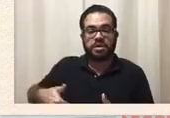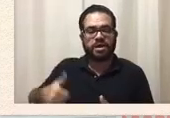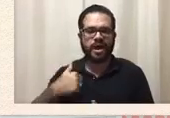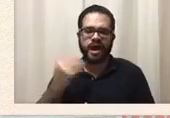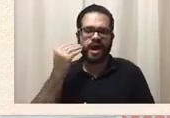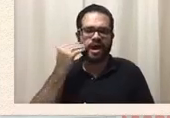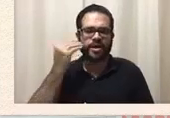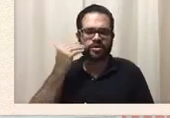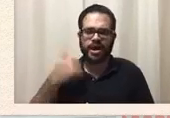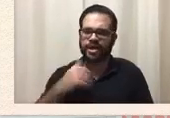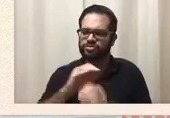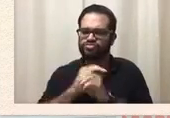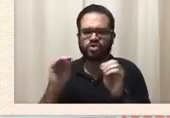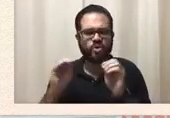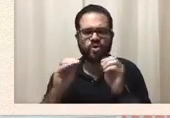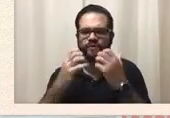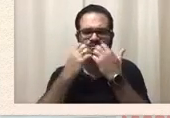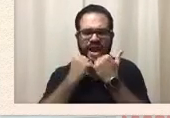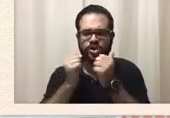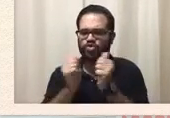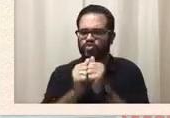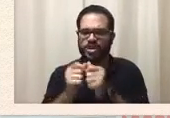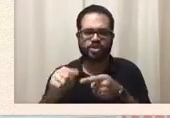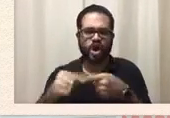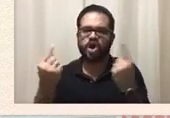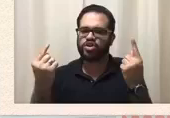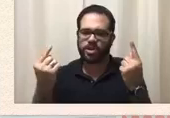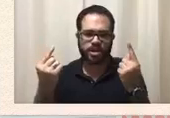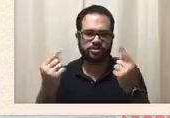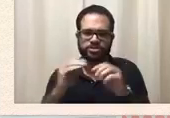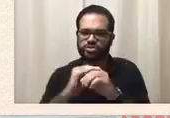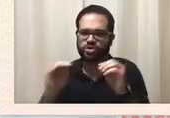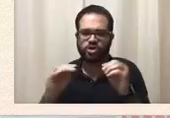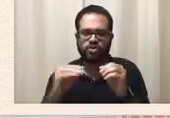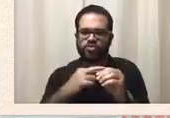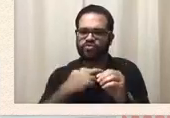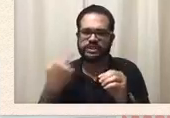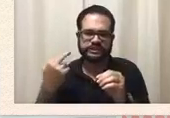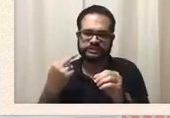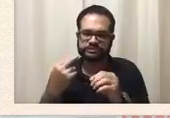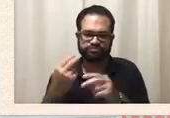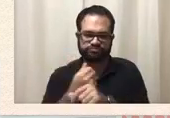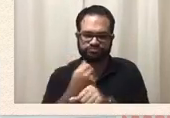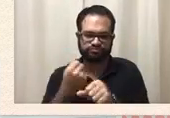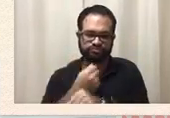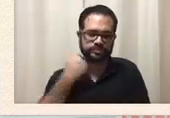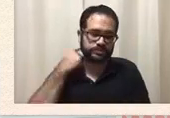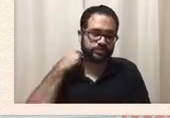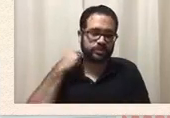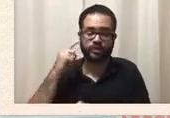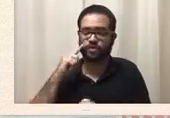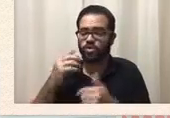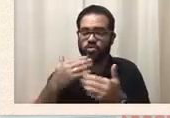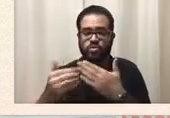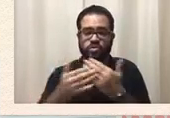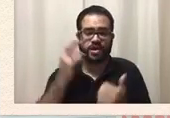dispute and certainly no reason to fight. For whatever reason, that's the decision I